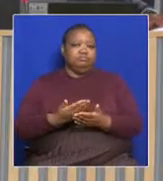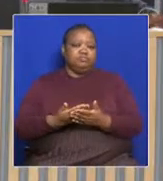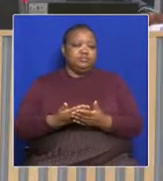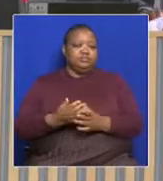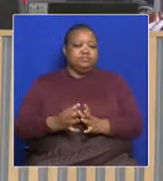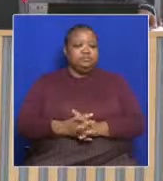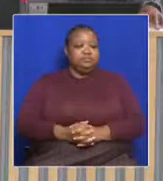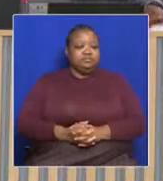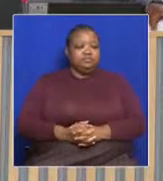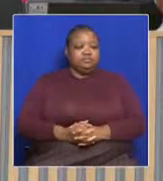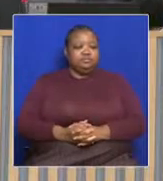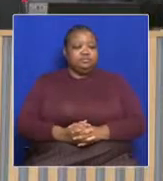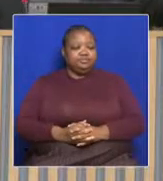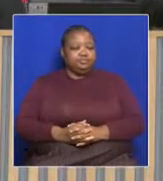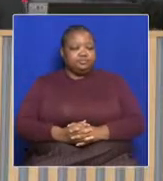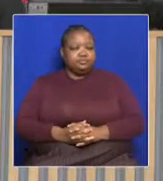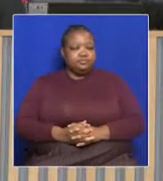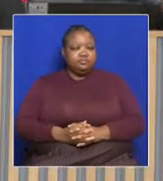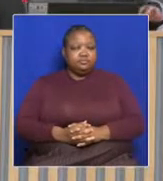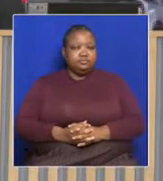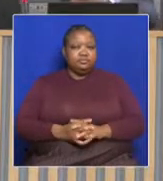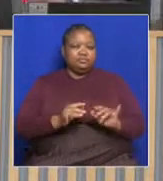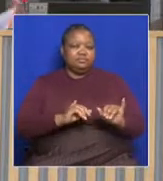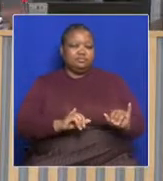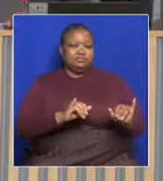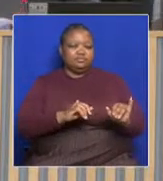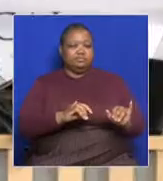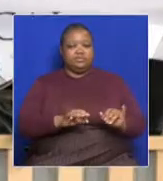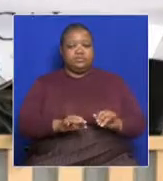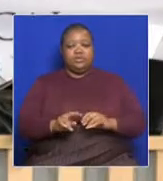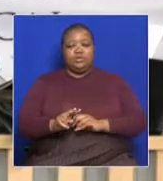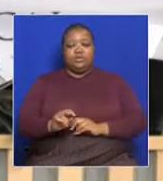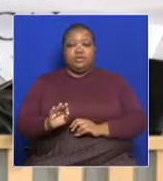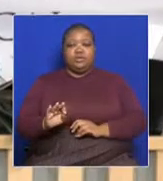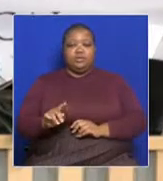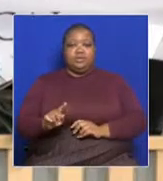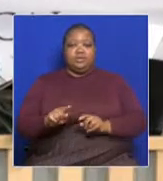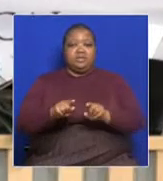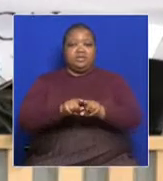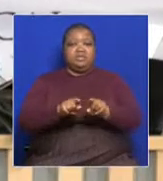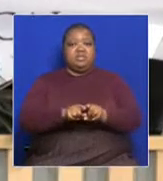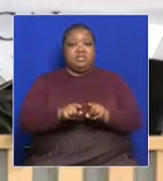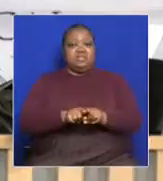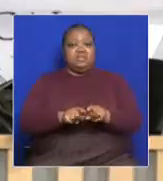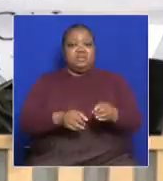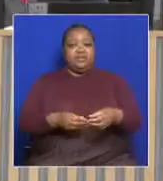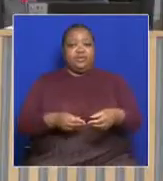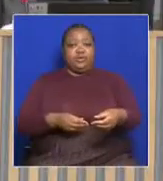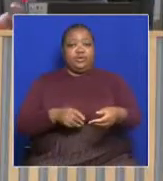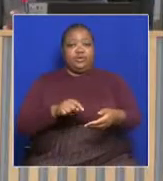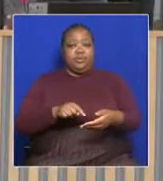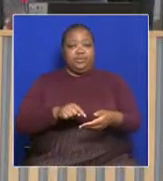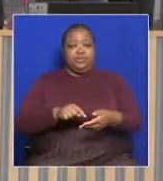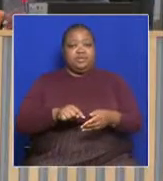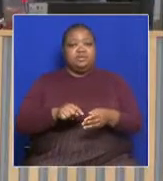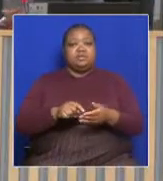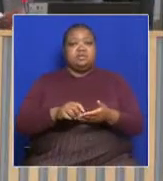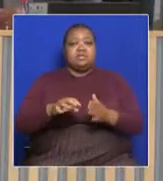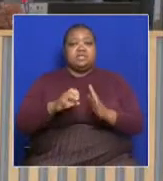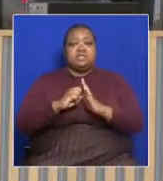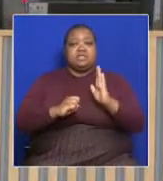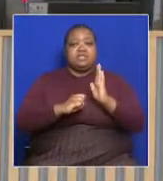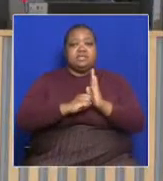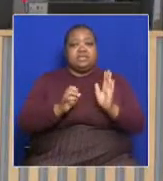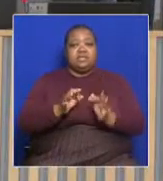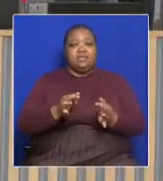second, Commissioner, 231. It's the same document. The same yeah. document. So the one in the statement file, Yes.